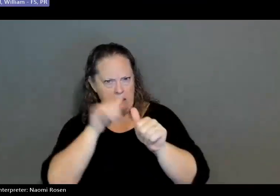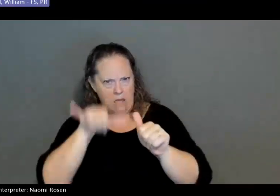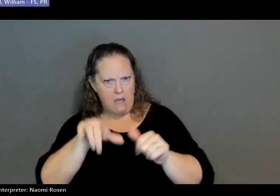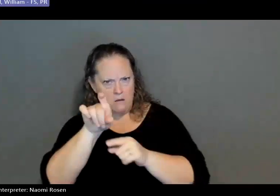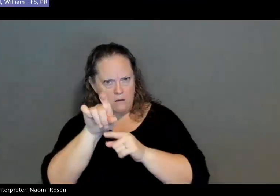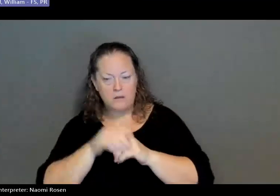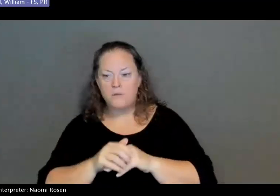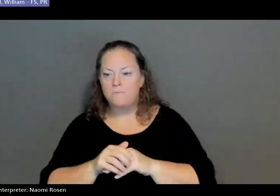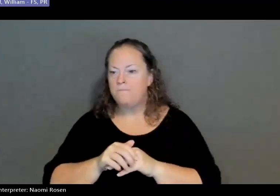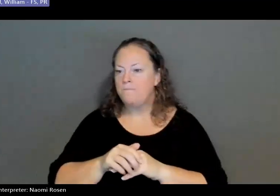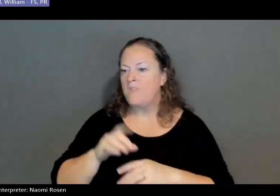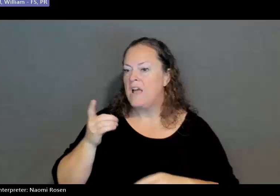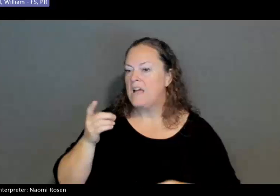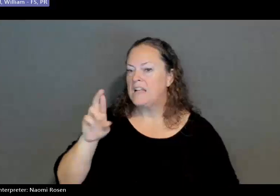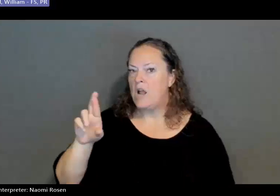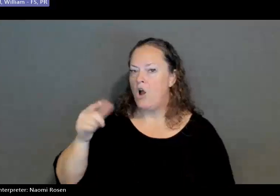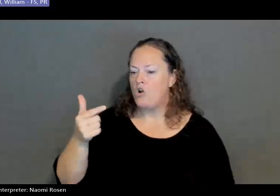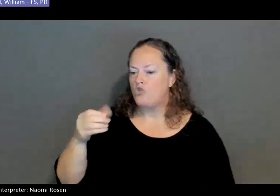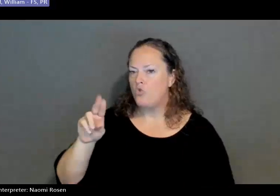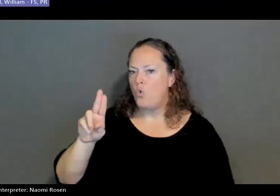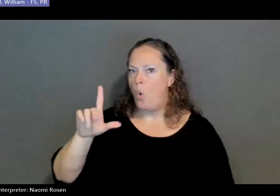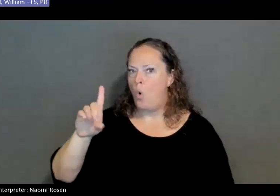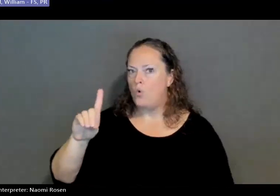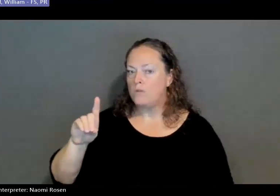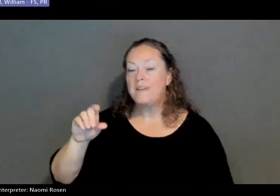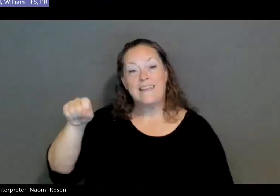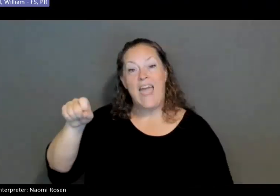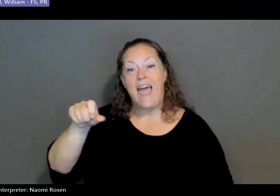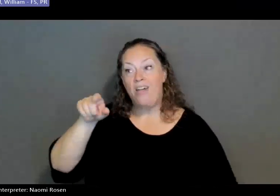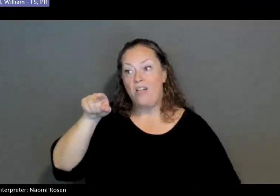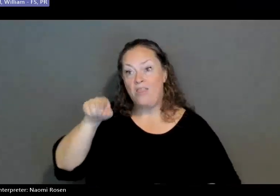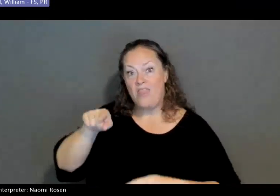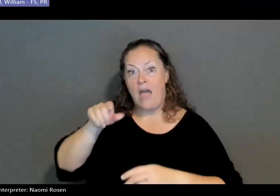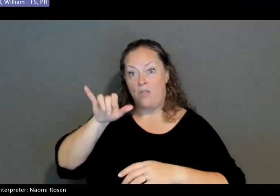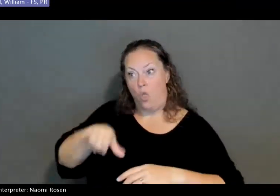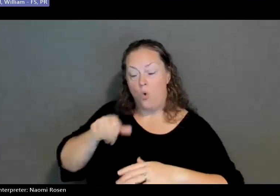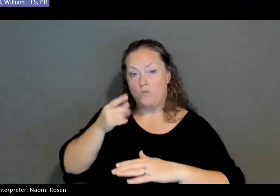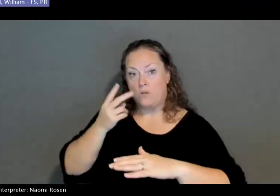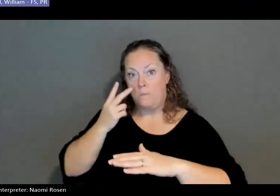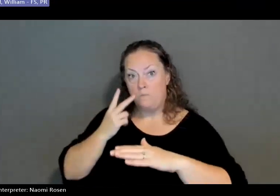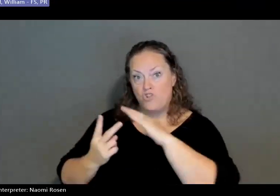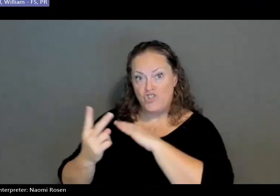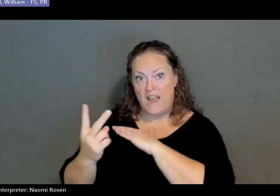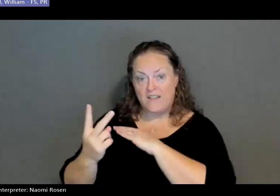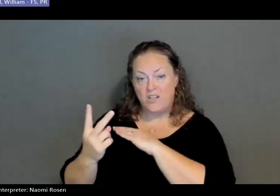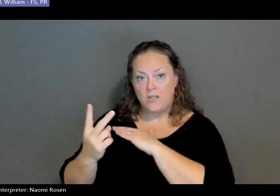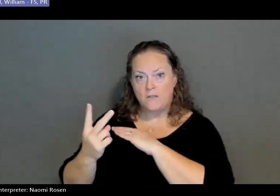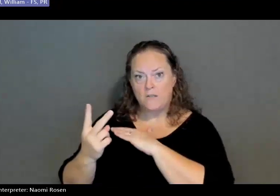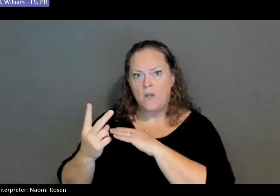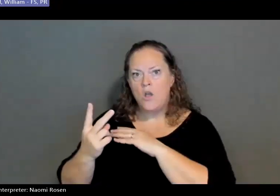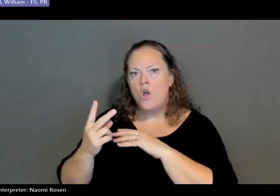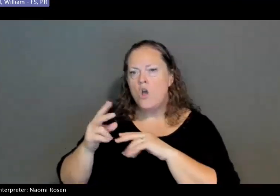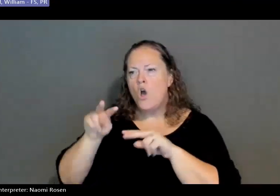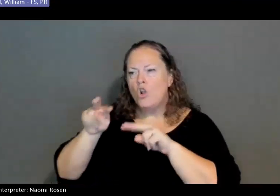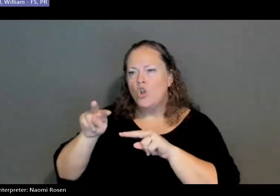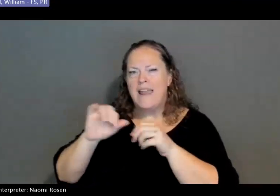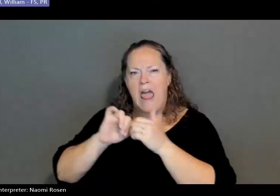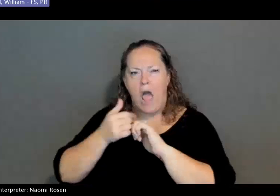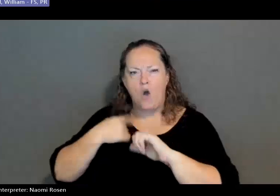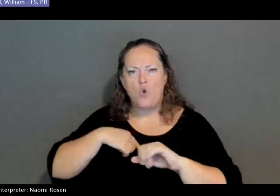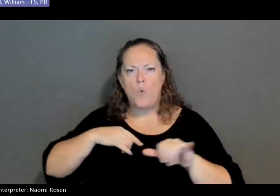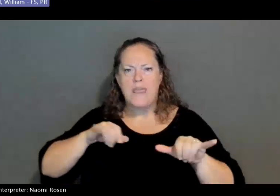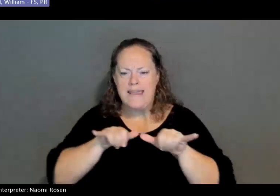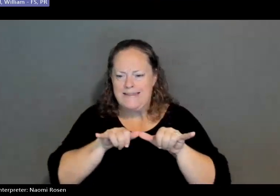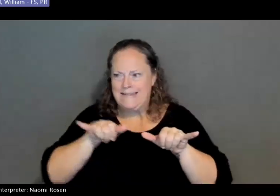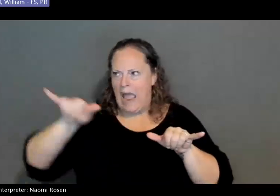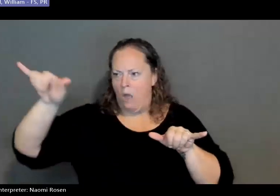those projections that we shared came out of a project looking at downscaling some of the global projections for